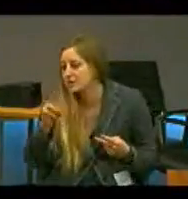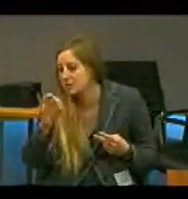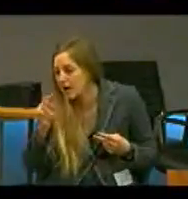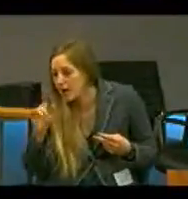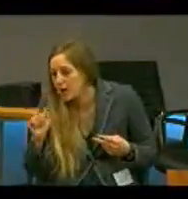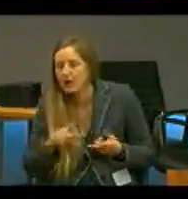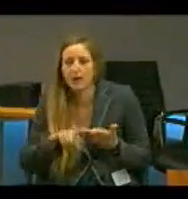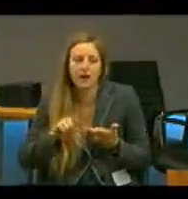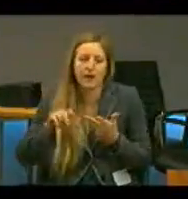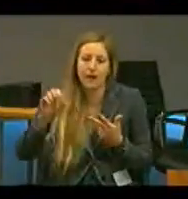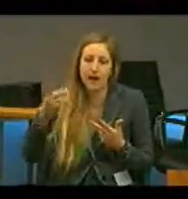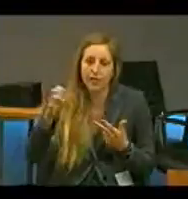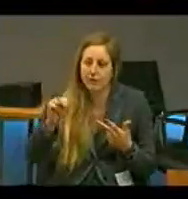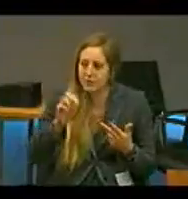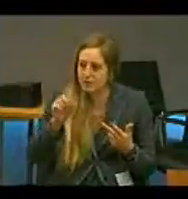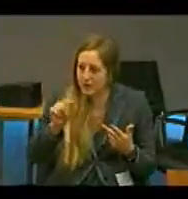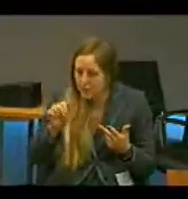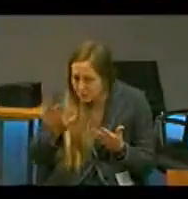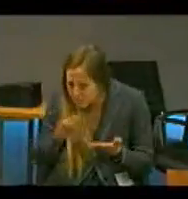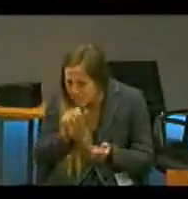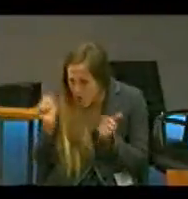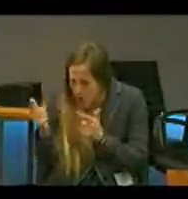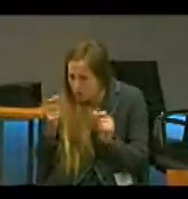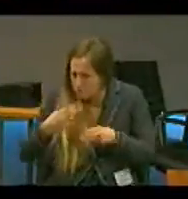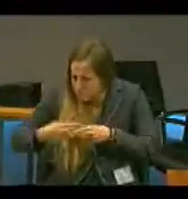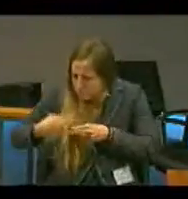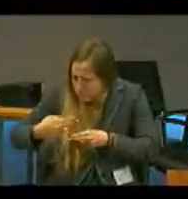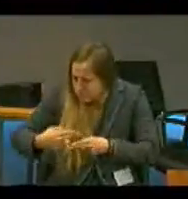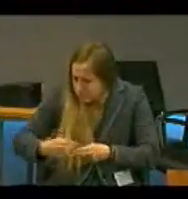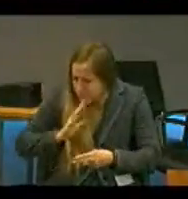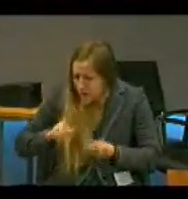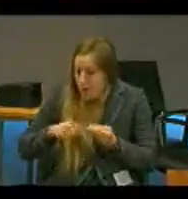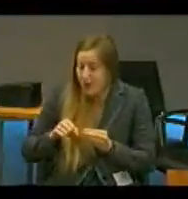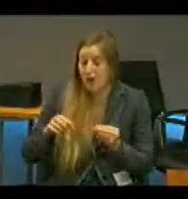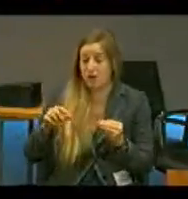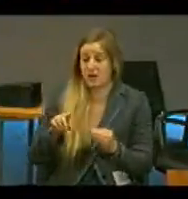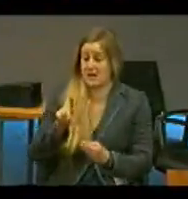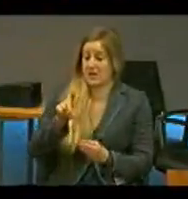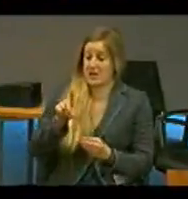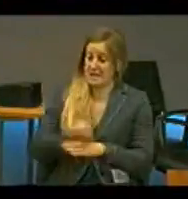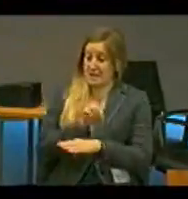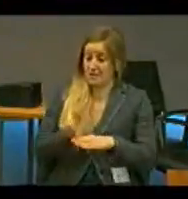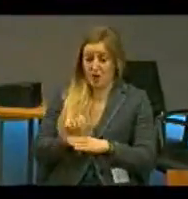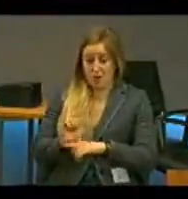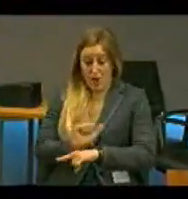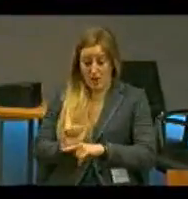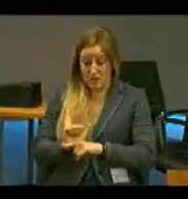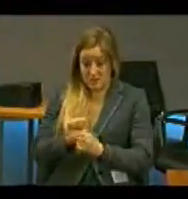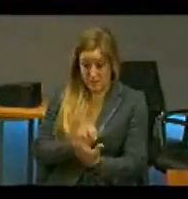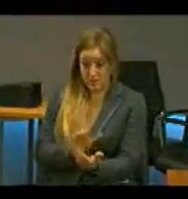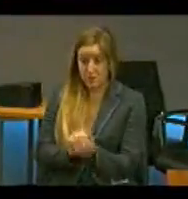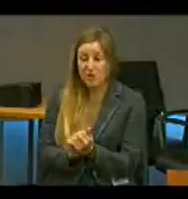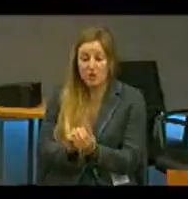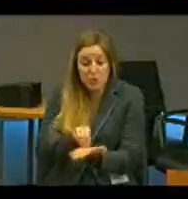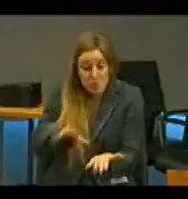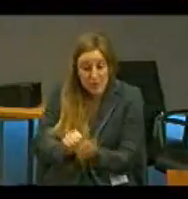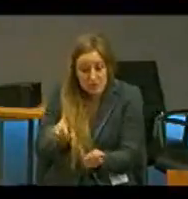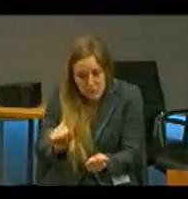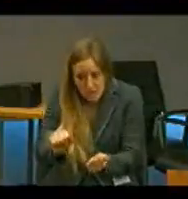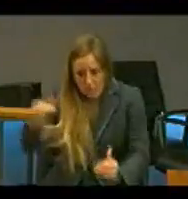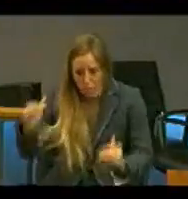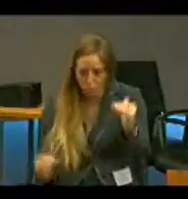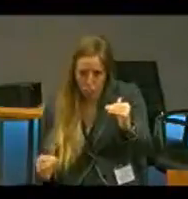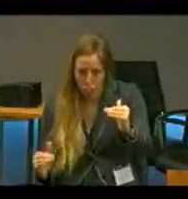others have repeatedly talked about the disproportionality of discipline practices against students with disabilities. And it's on